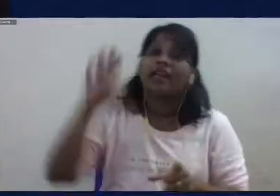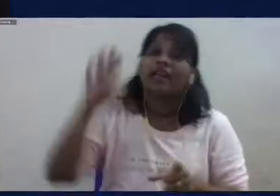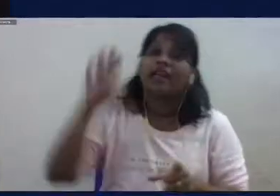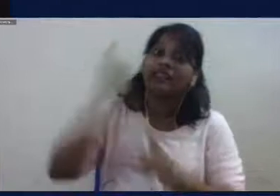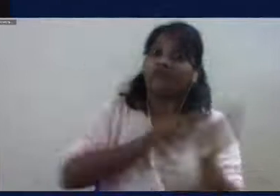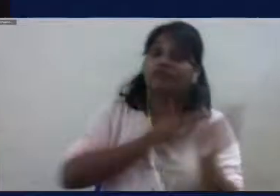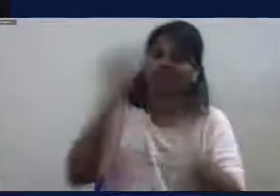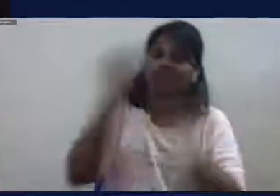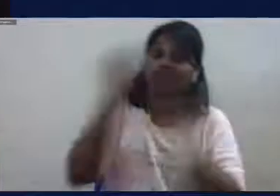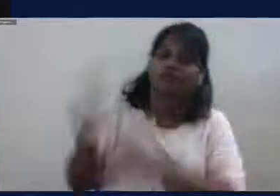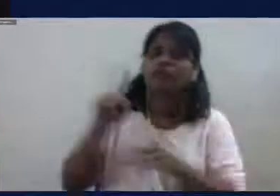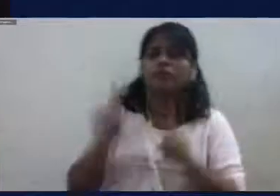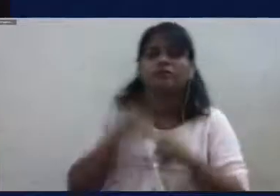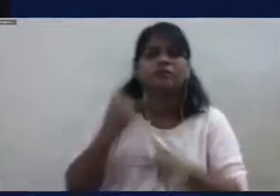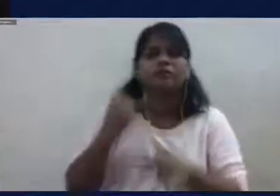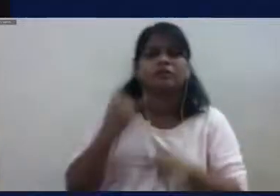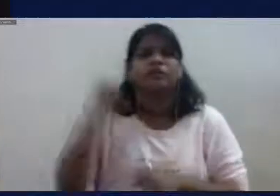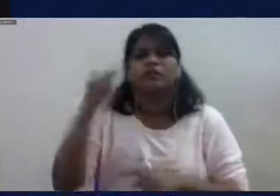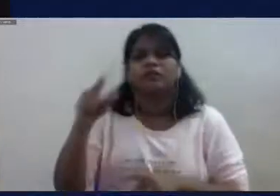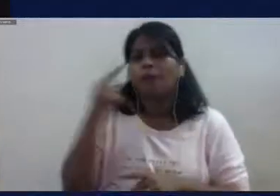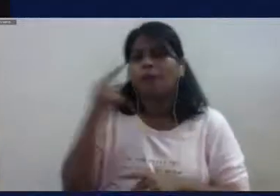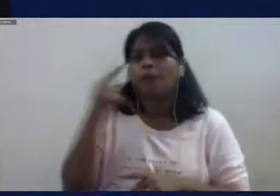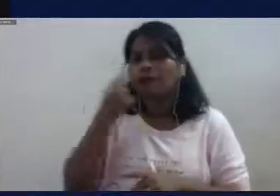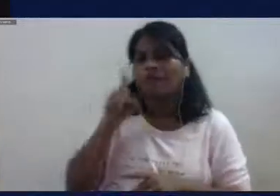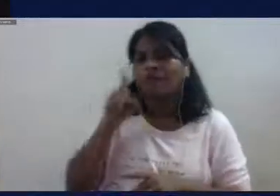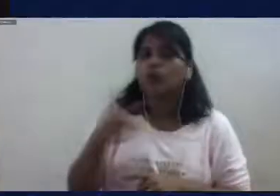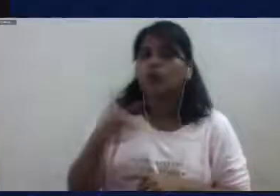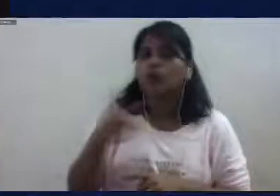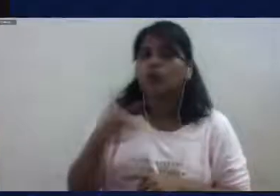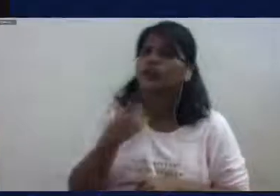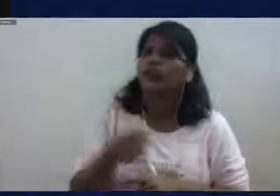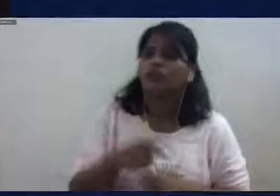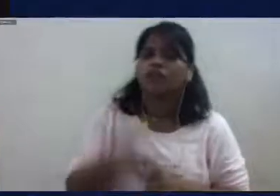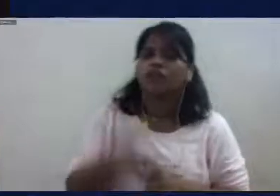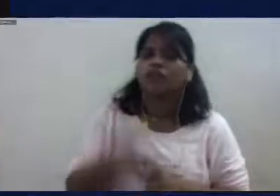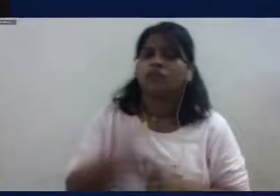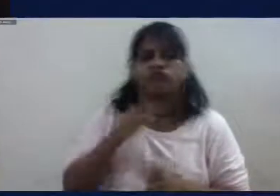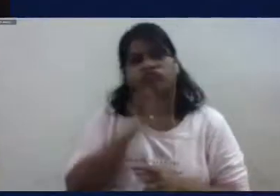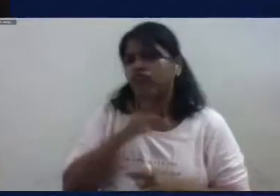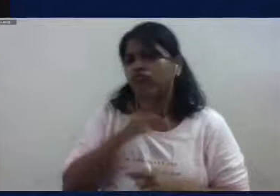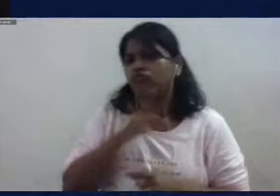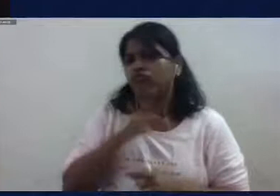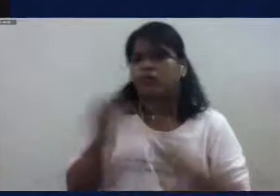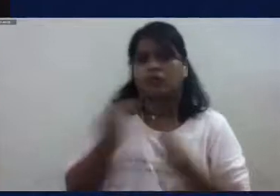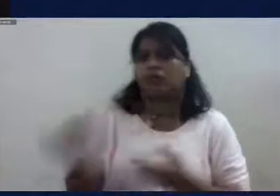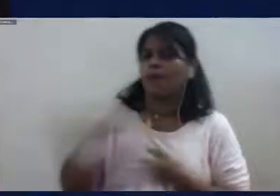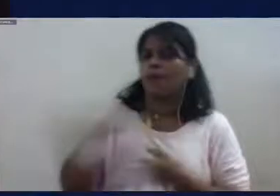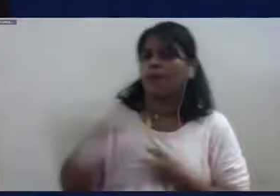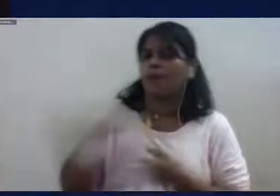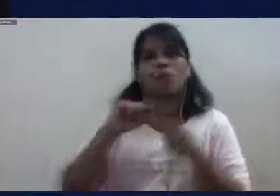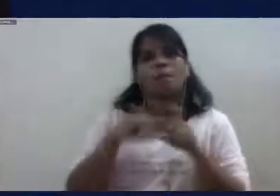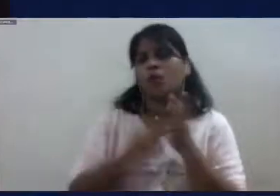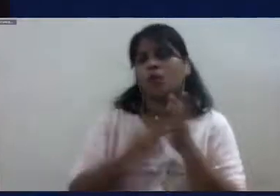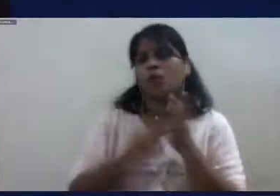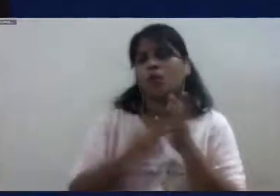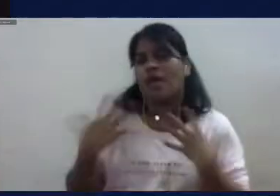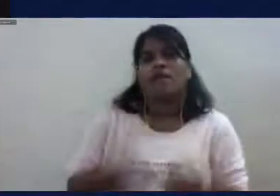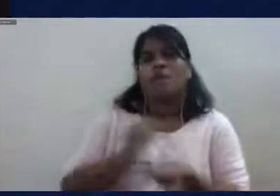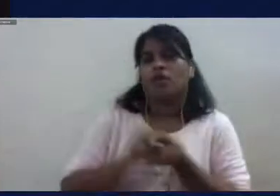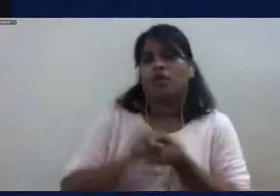day, he got a call from his father who said that, son, please come to Peru. And I've bought a bank